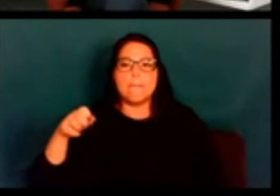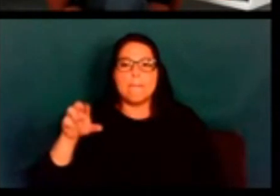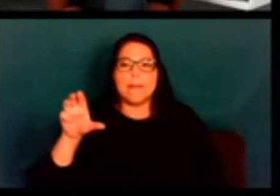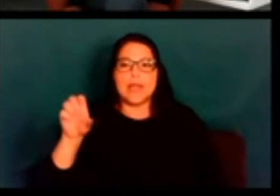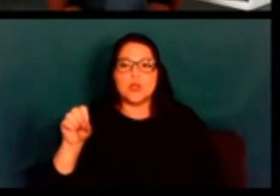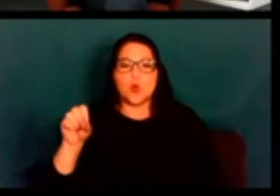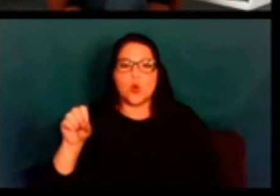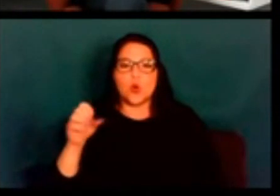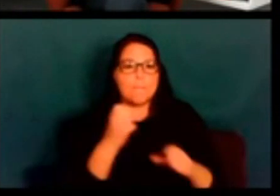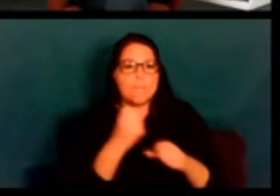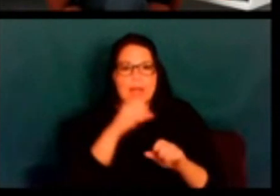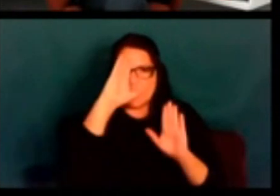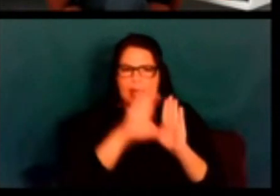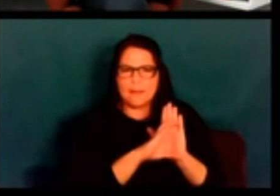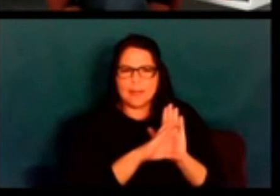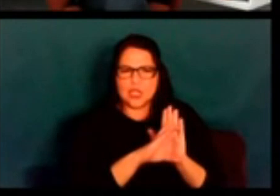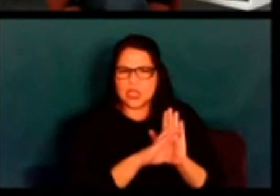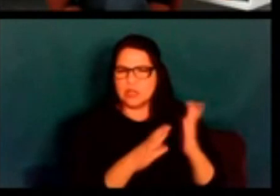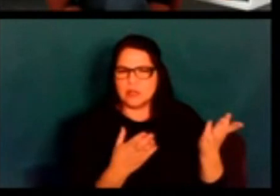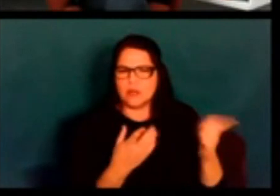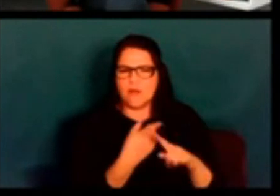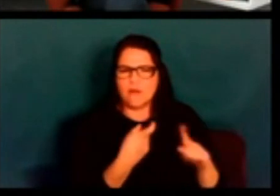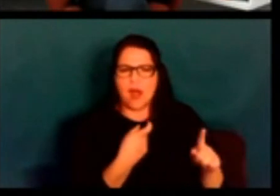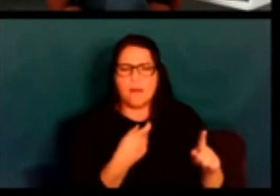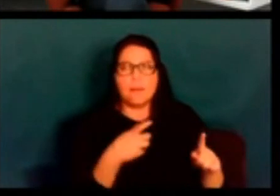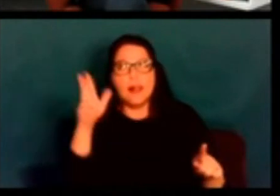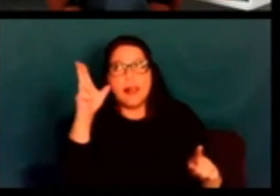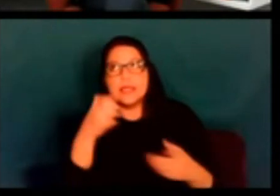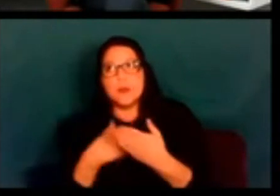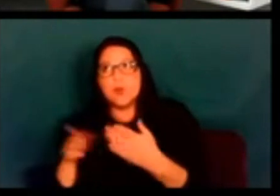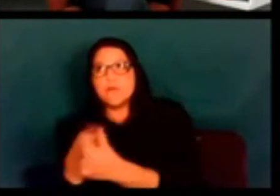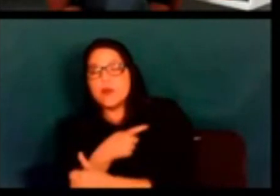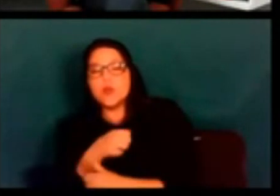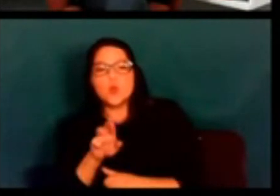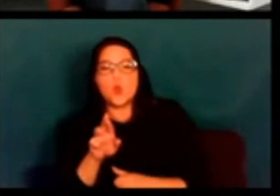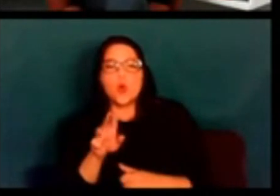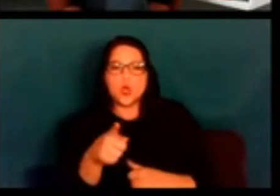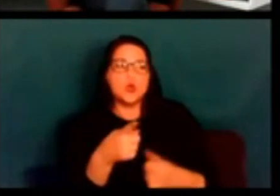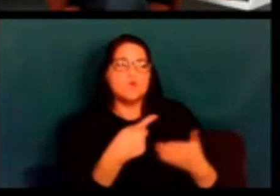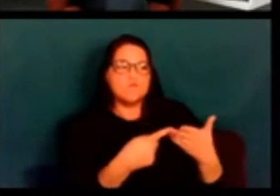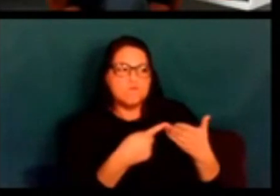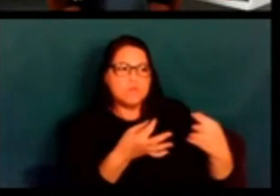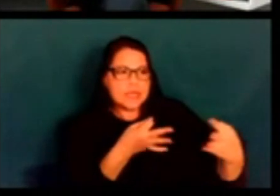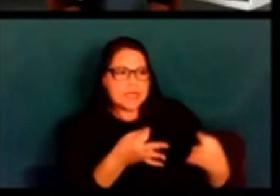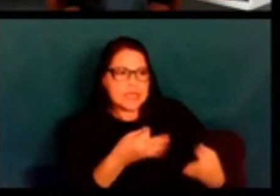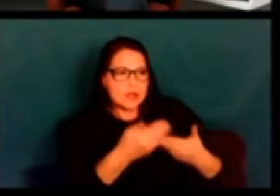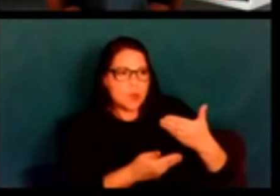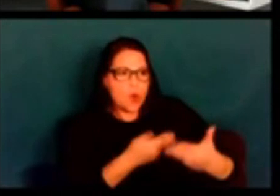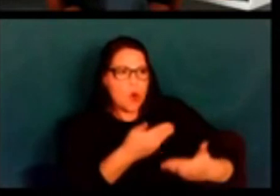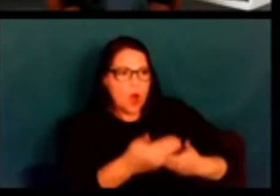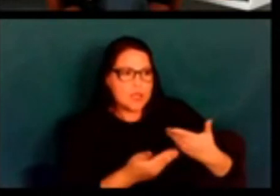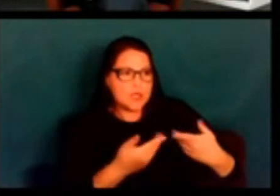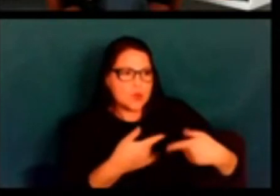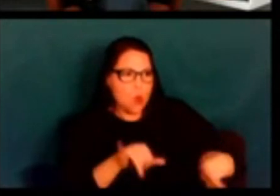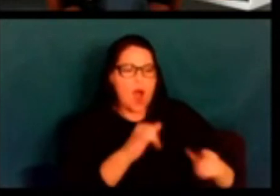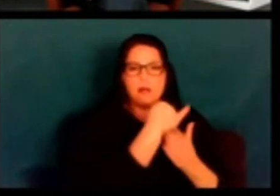to make the images. Was it based solely off of listening to the music, or were you also talking about it in the process of him making the